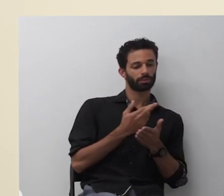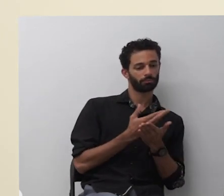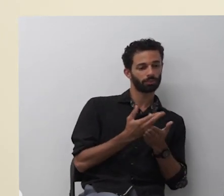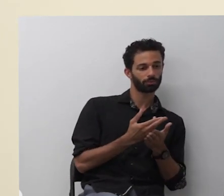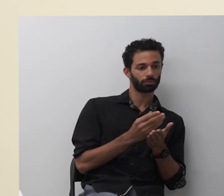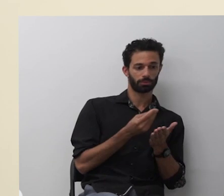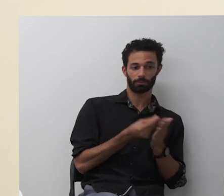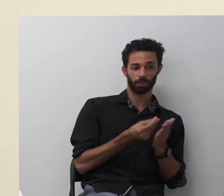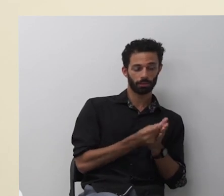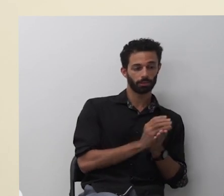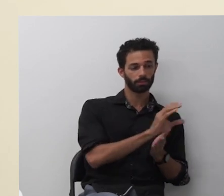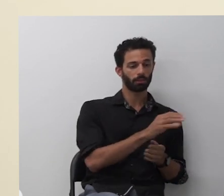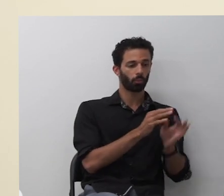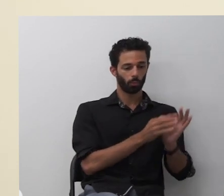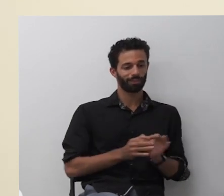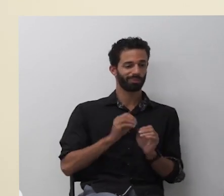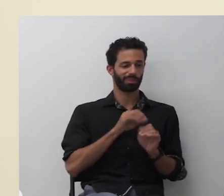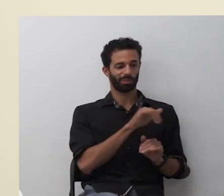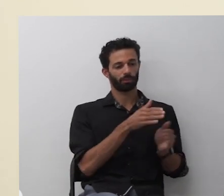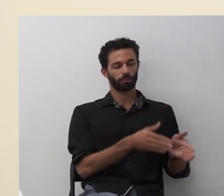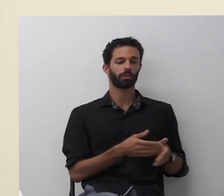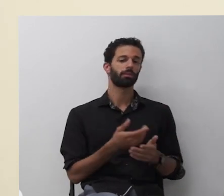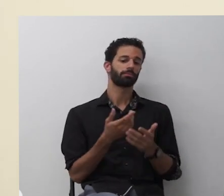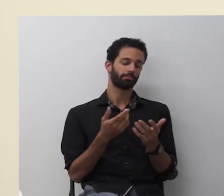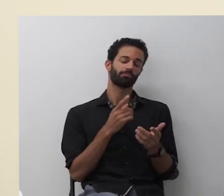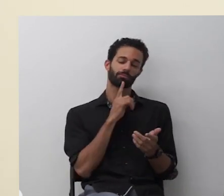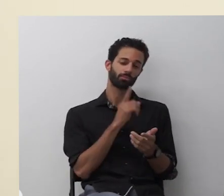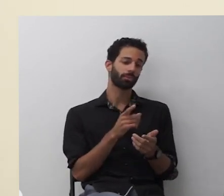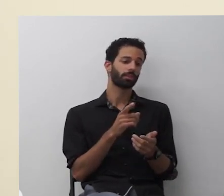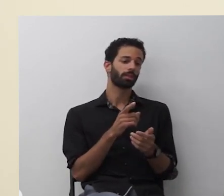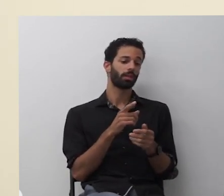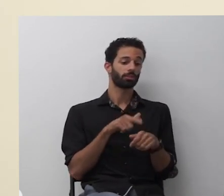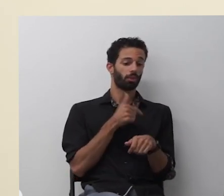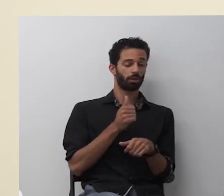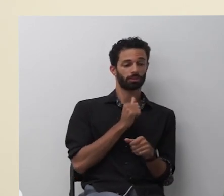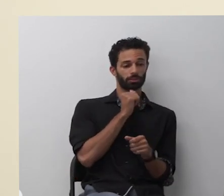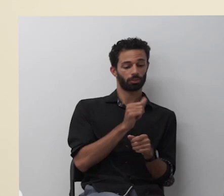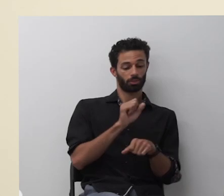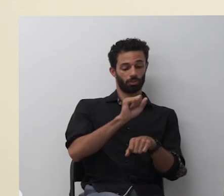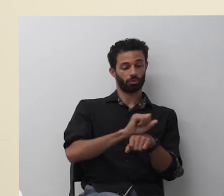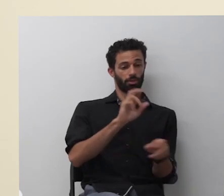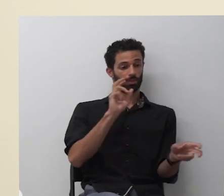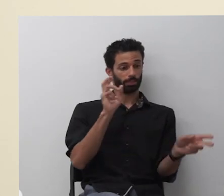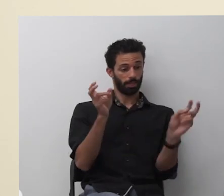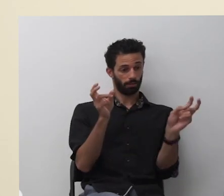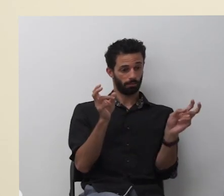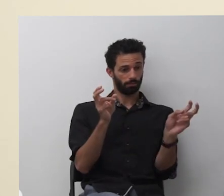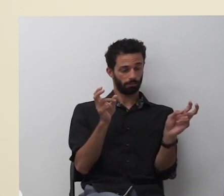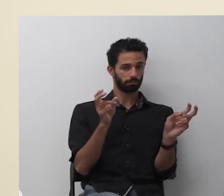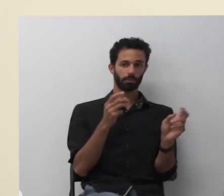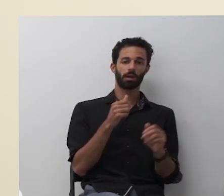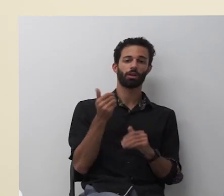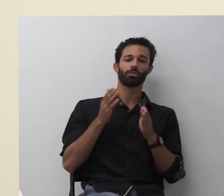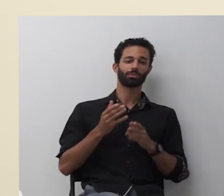like funding and be a weaver in that way. So just as long as it's not like a job title, or someone I think the other day